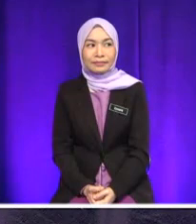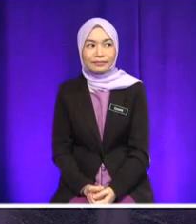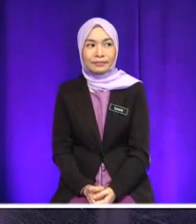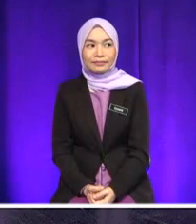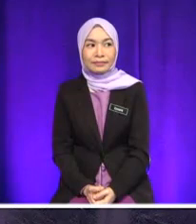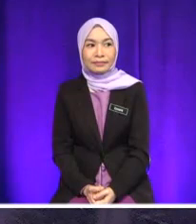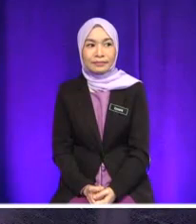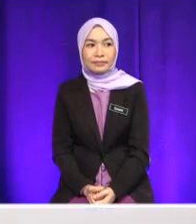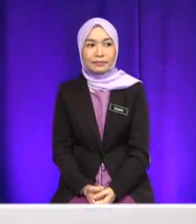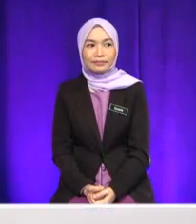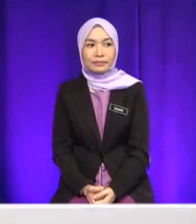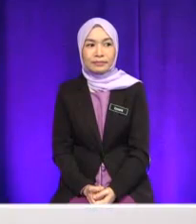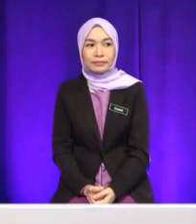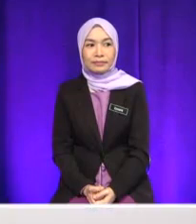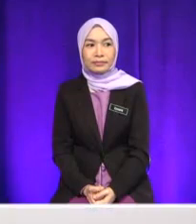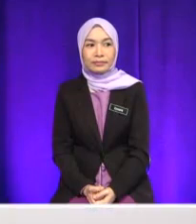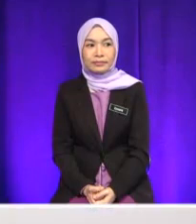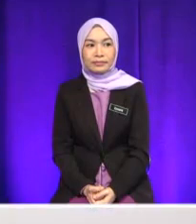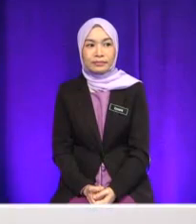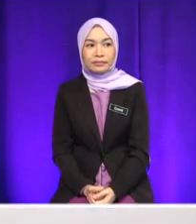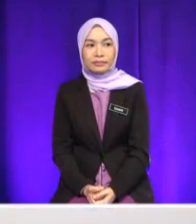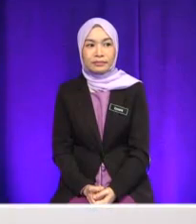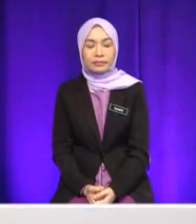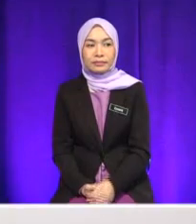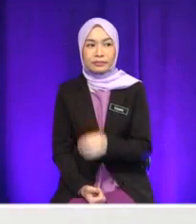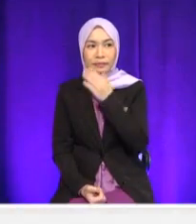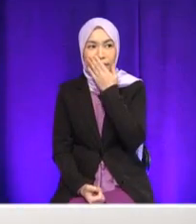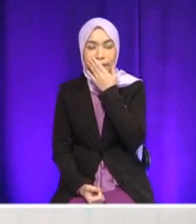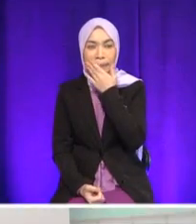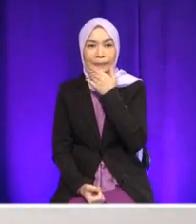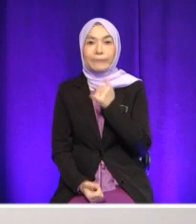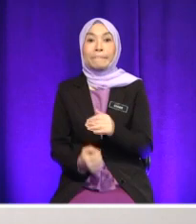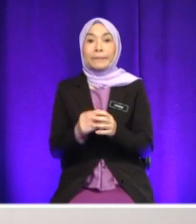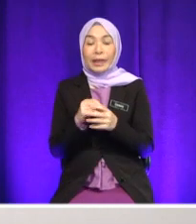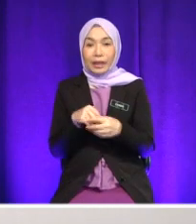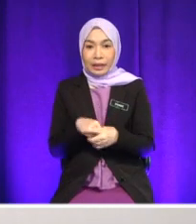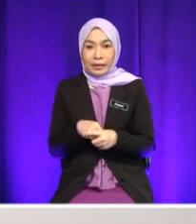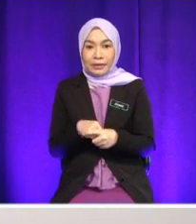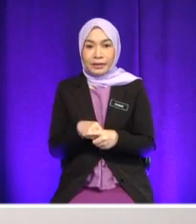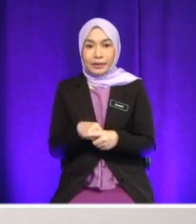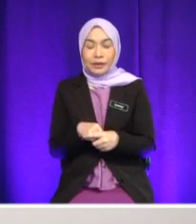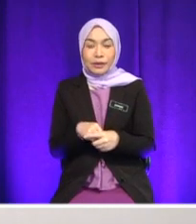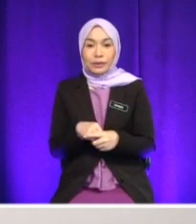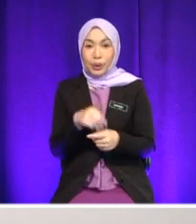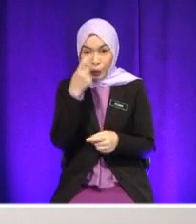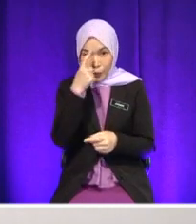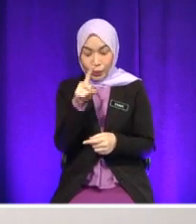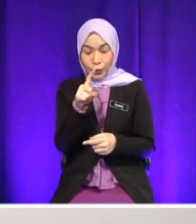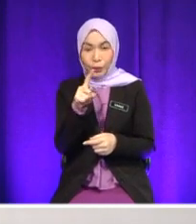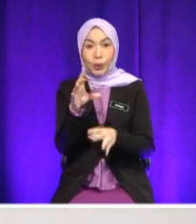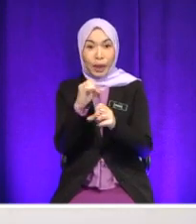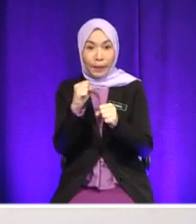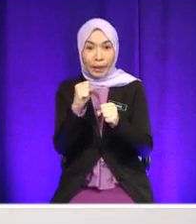Okay. In my humble opinion, Hannah can put ads in local newspaper and magazine to attract more customers to her new